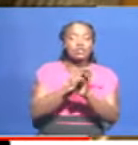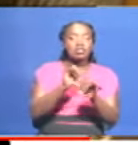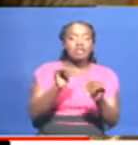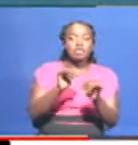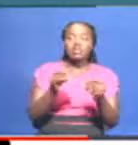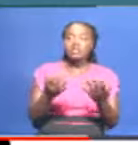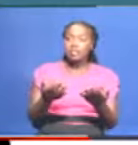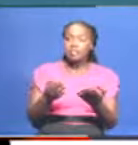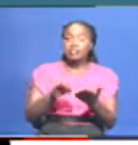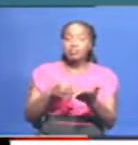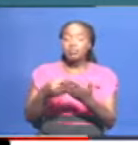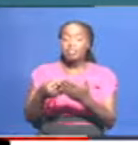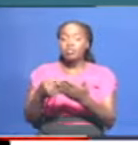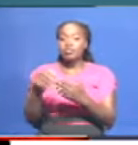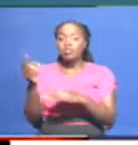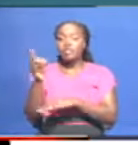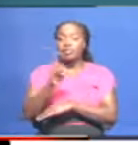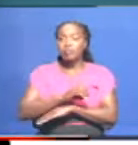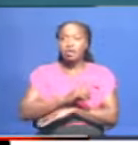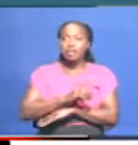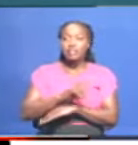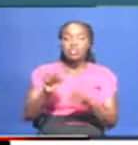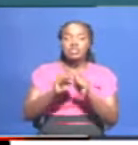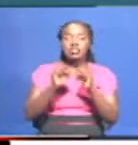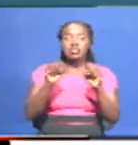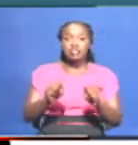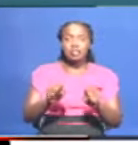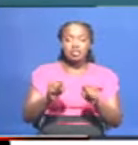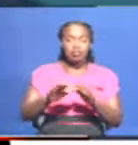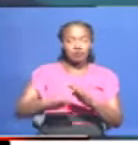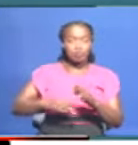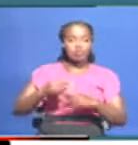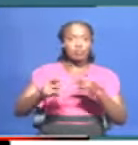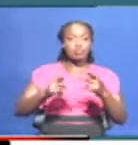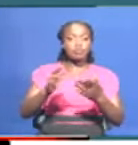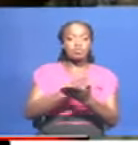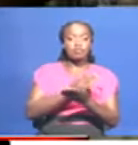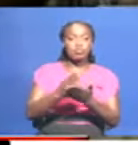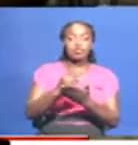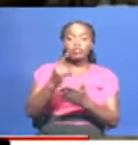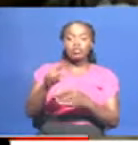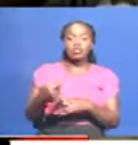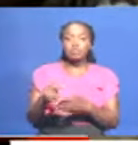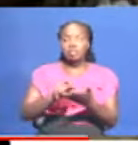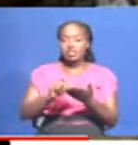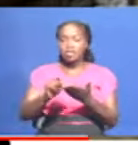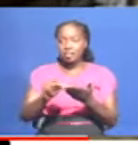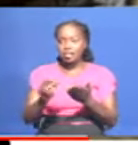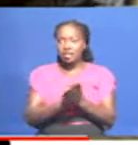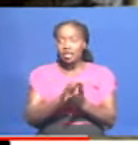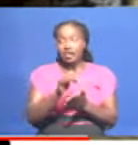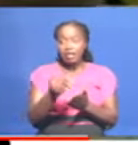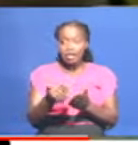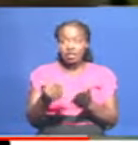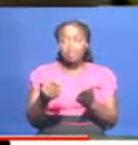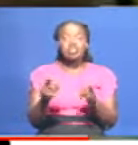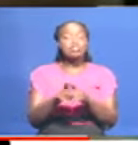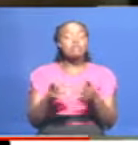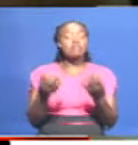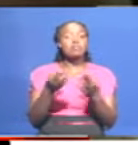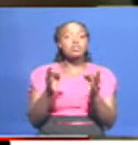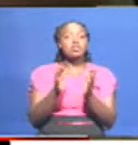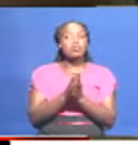day one, a system which has delayed the process, especially verification of the 1,000 signatures. Others who are cleared to face off with the